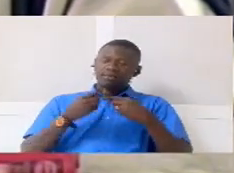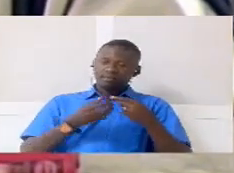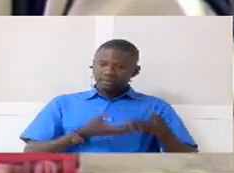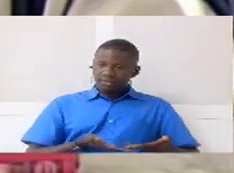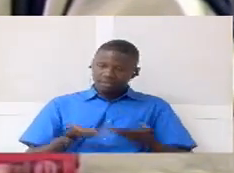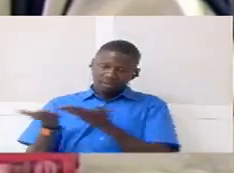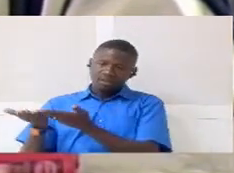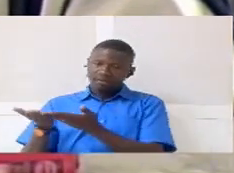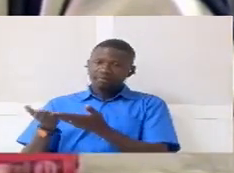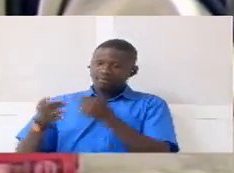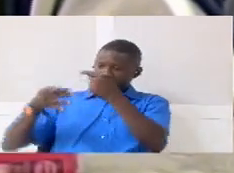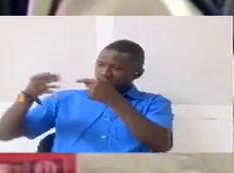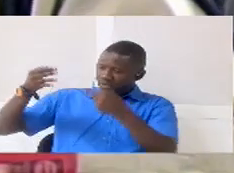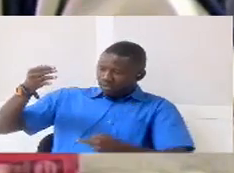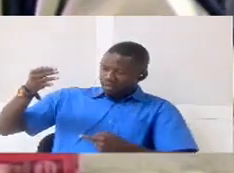submitted the list,